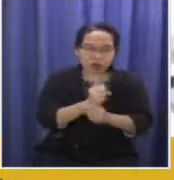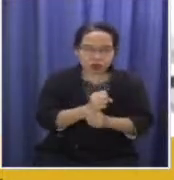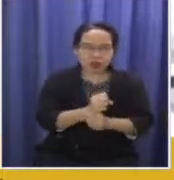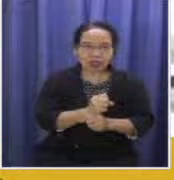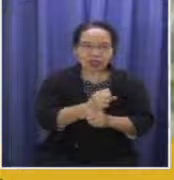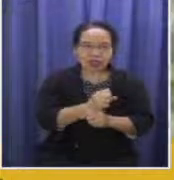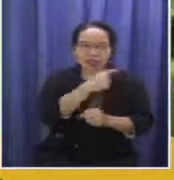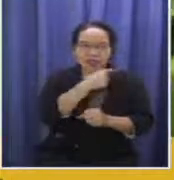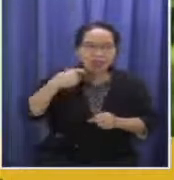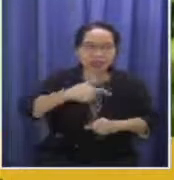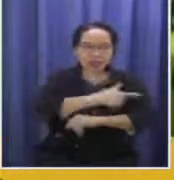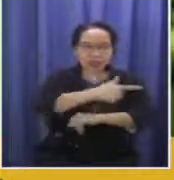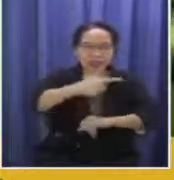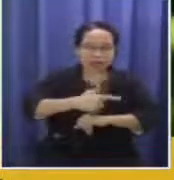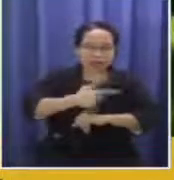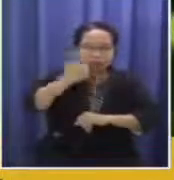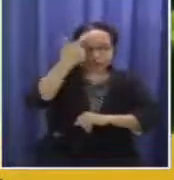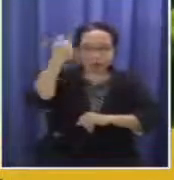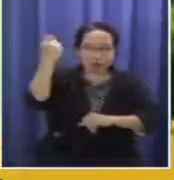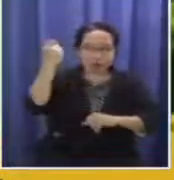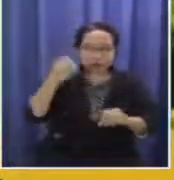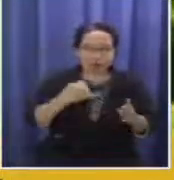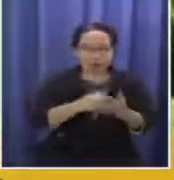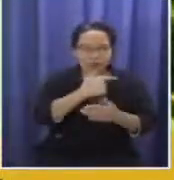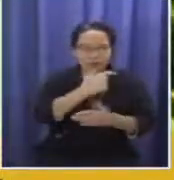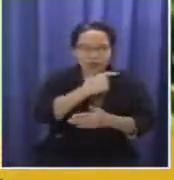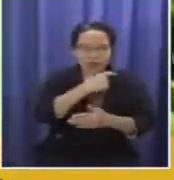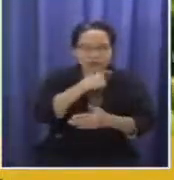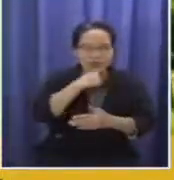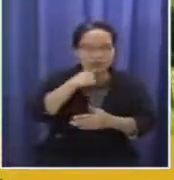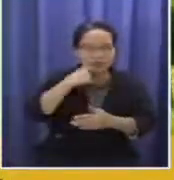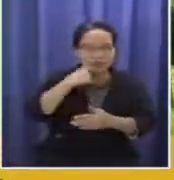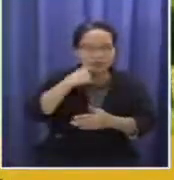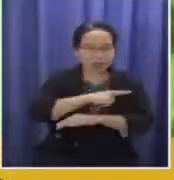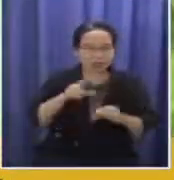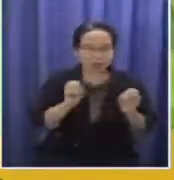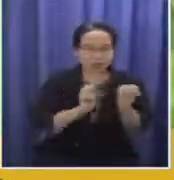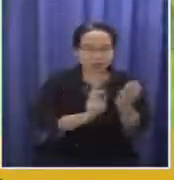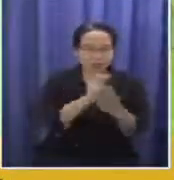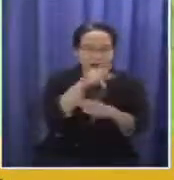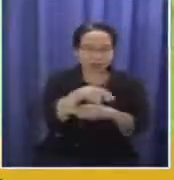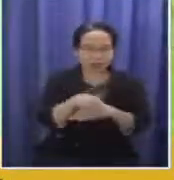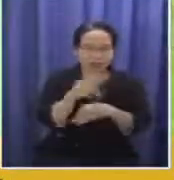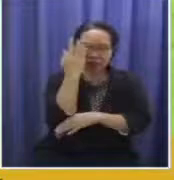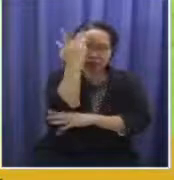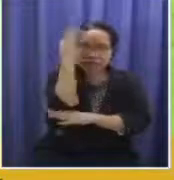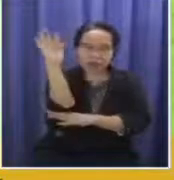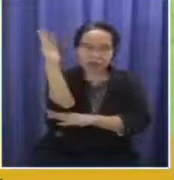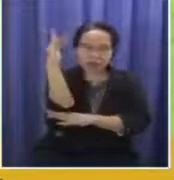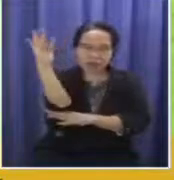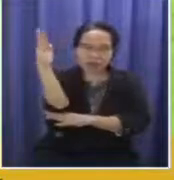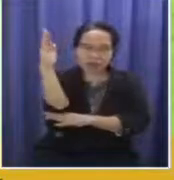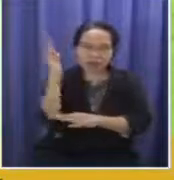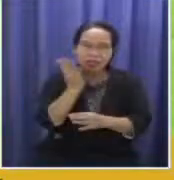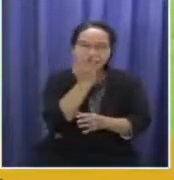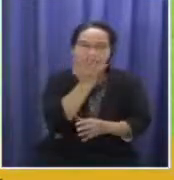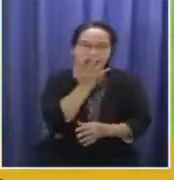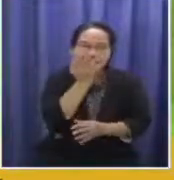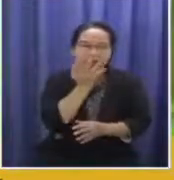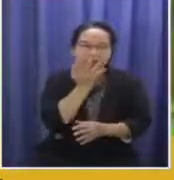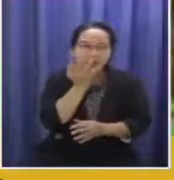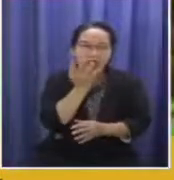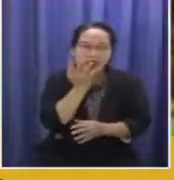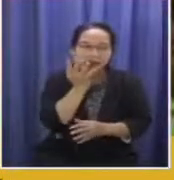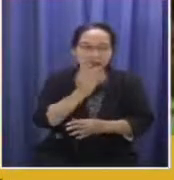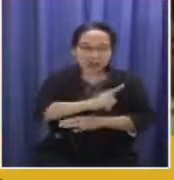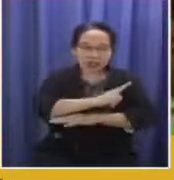the dry land. Because if the dry land will have no plants, trees, and grasses,